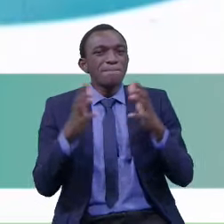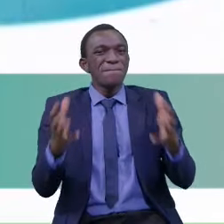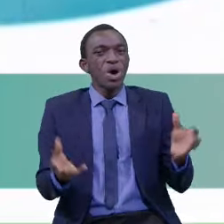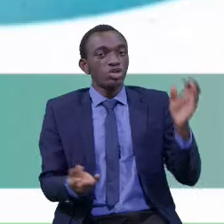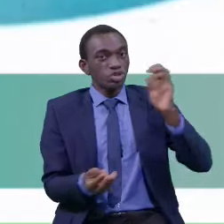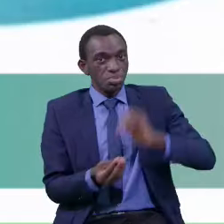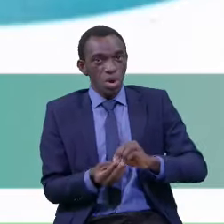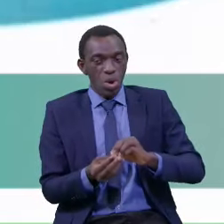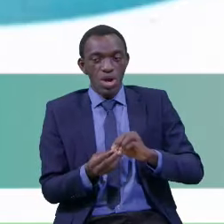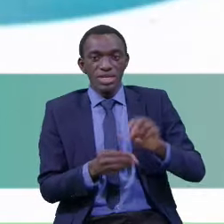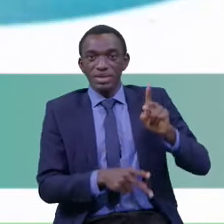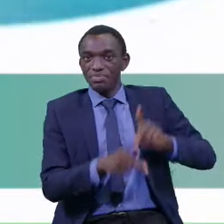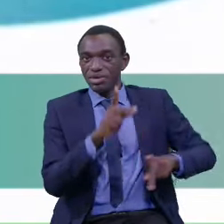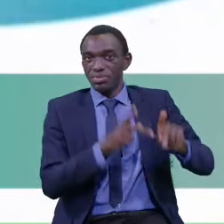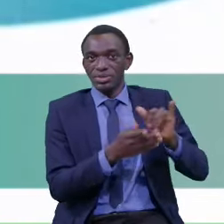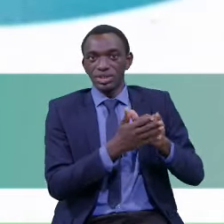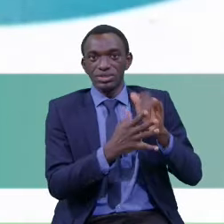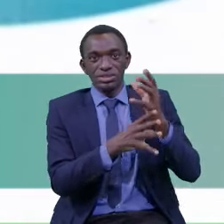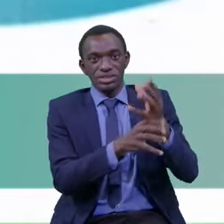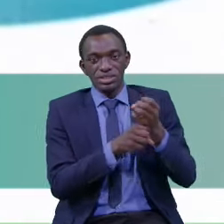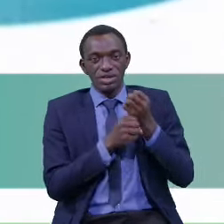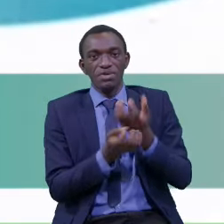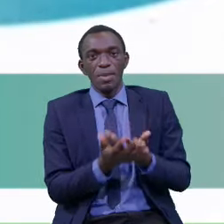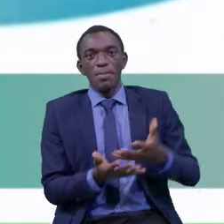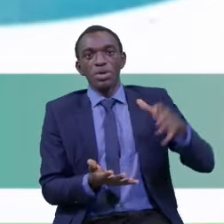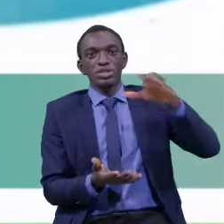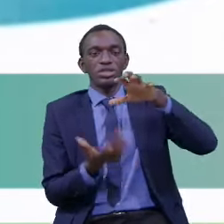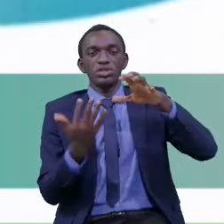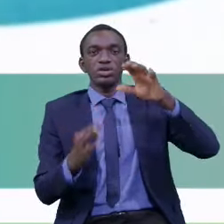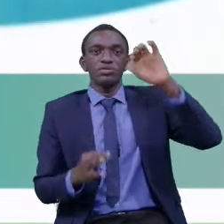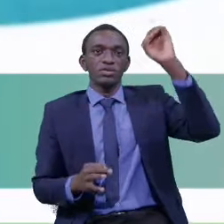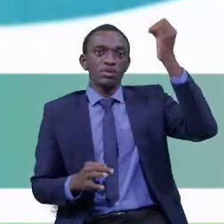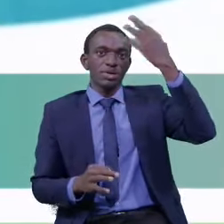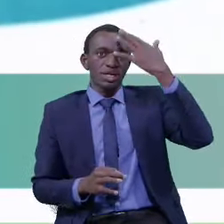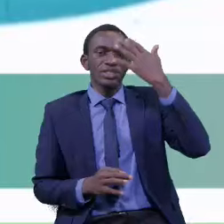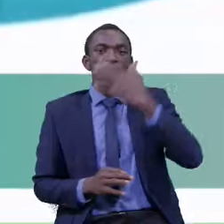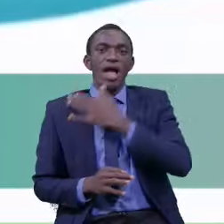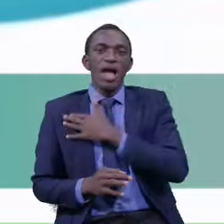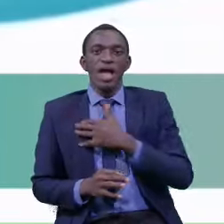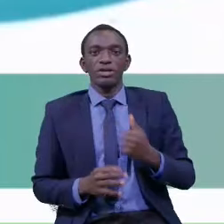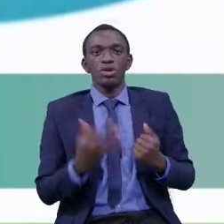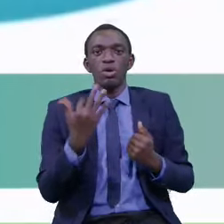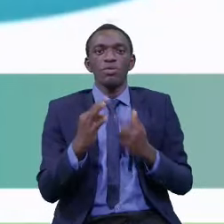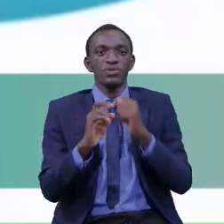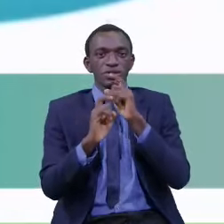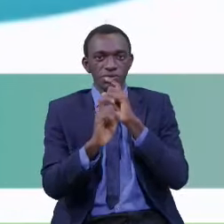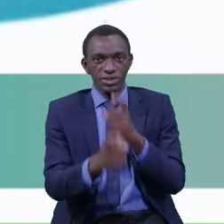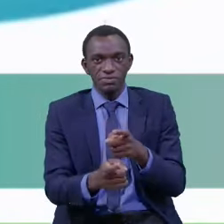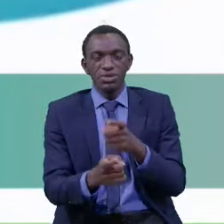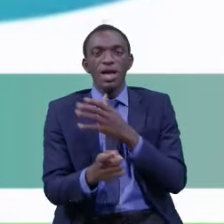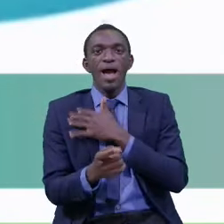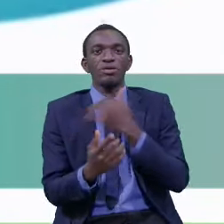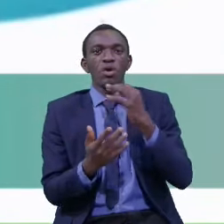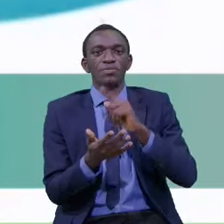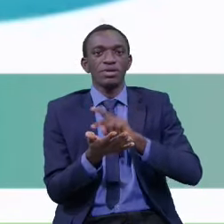received abundance of the grace and of the gift of